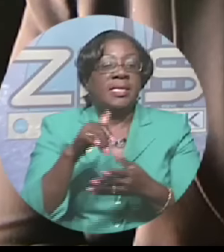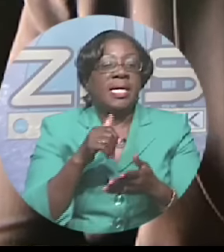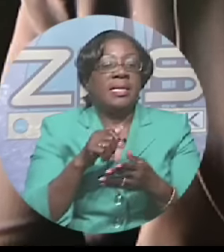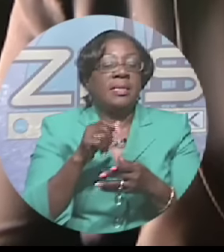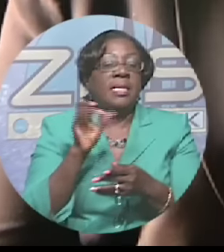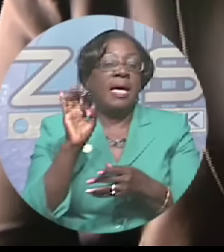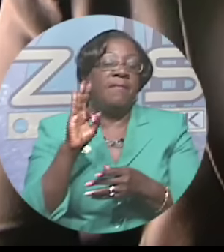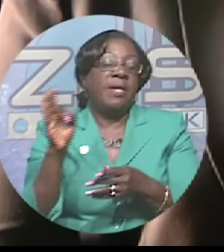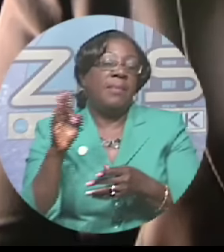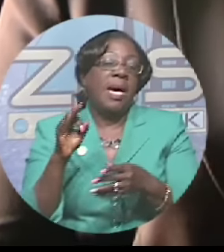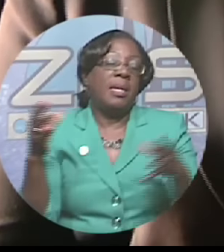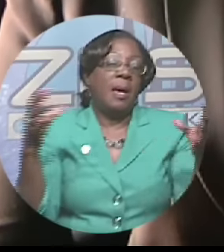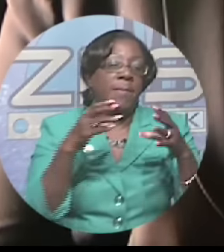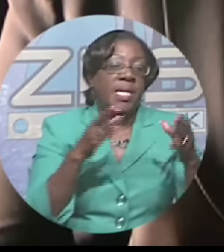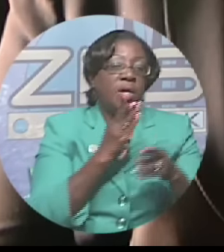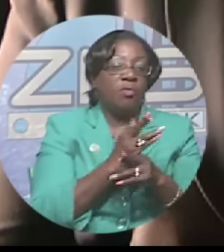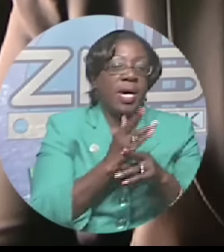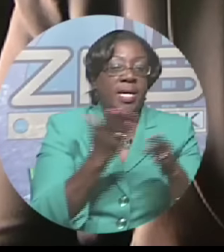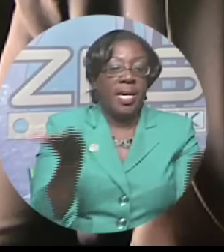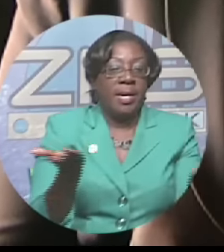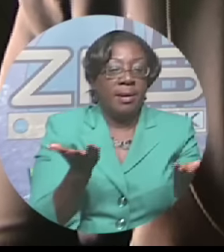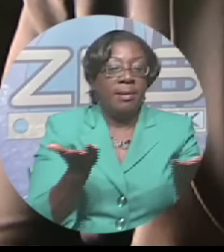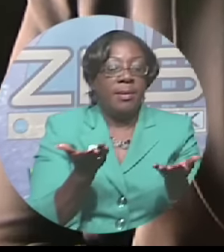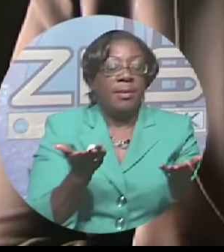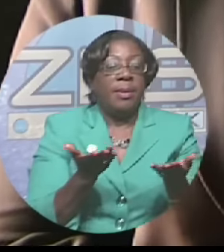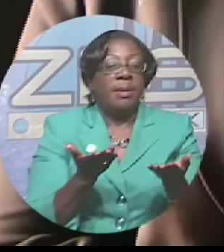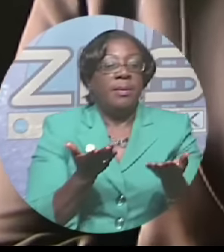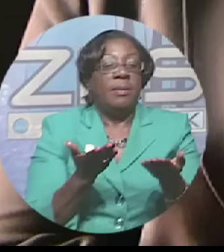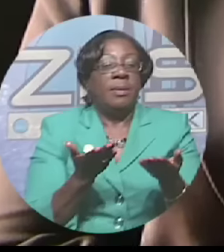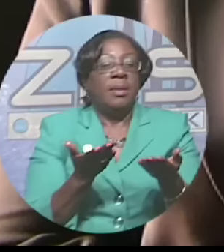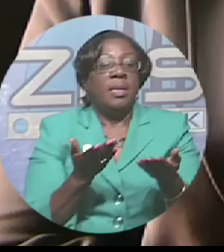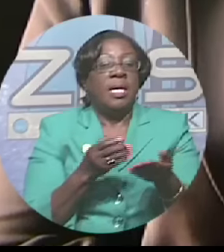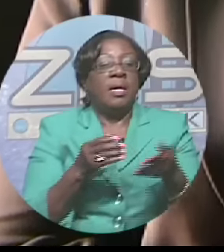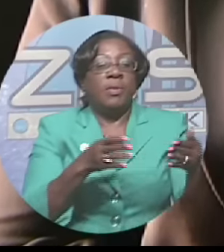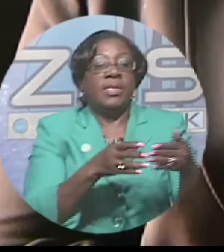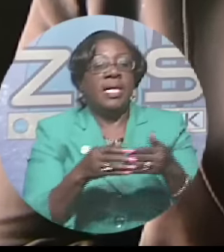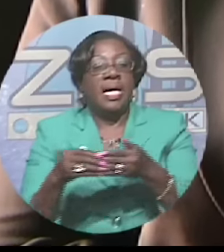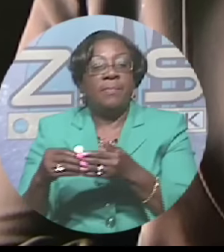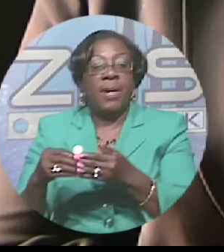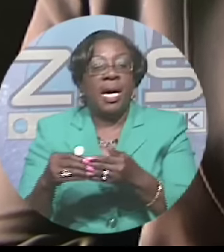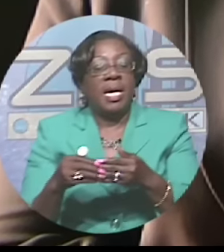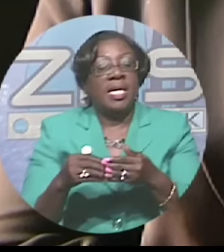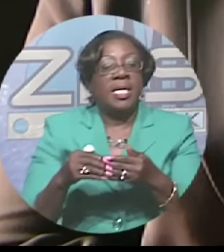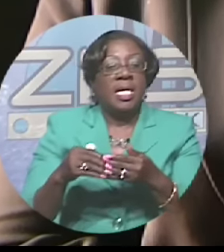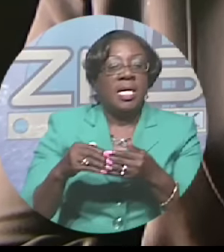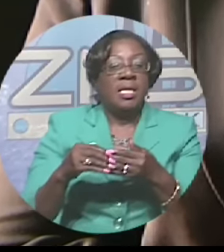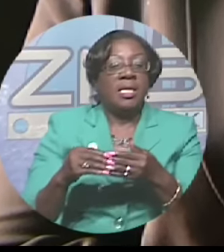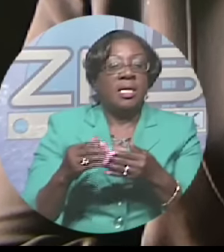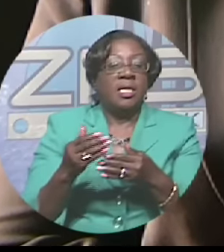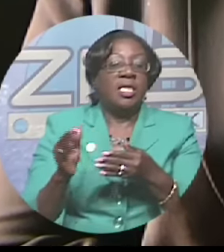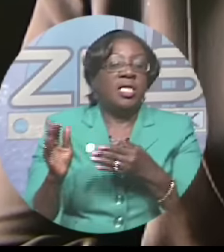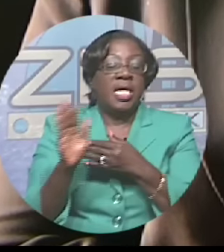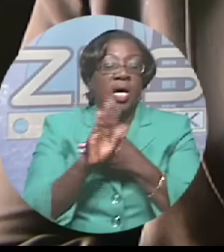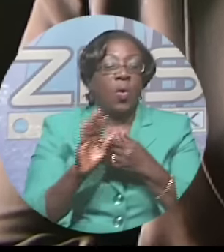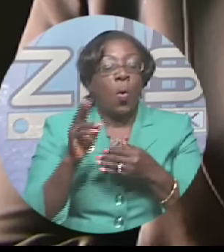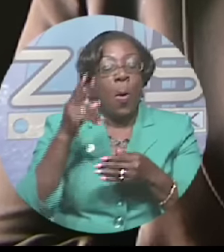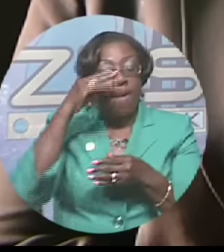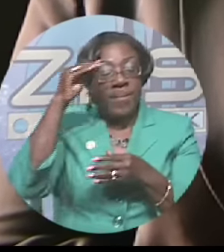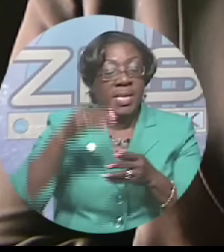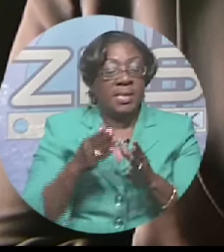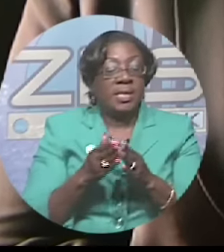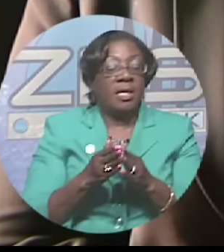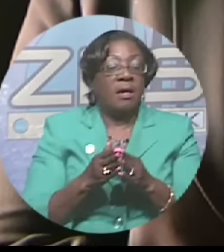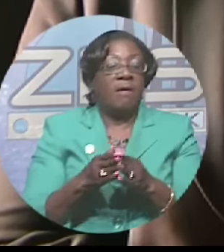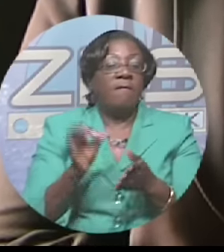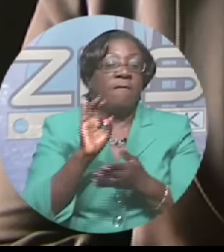held a press conference right here in the House of Assembly's minority room. It was led by its Shadow Minister of Finance, the Member of Parliament for East Grand